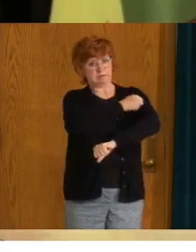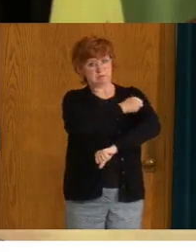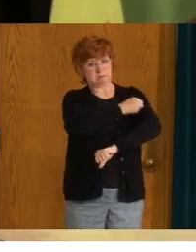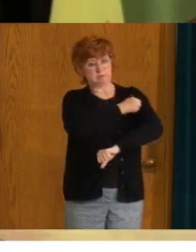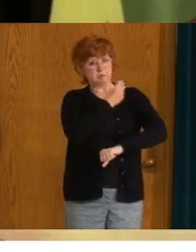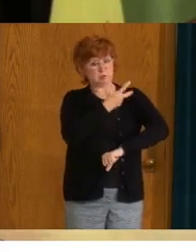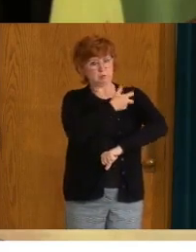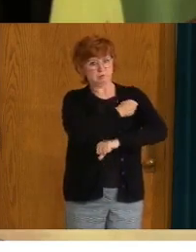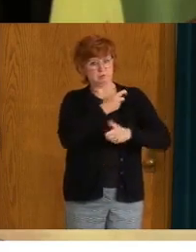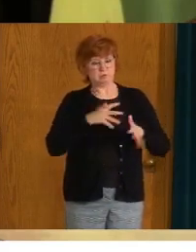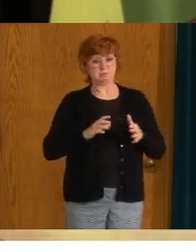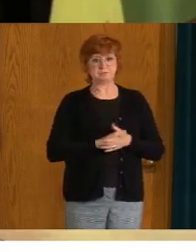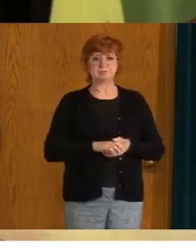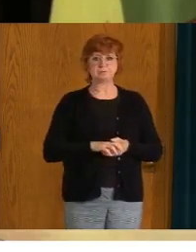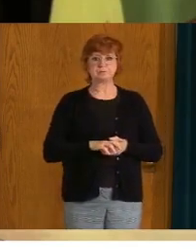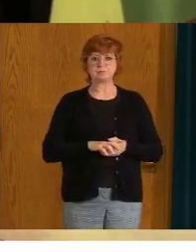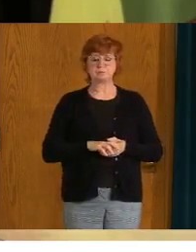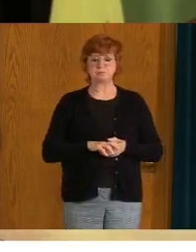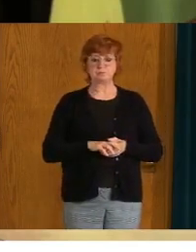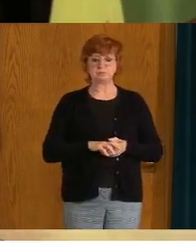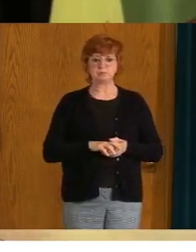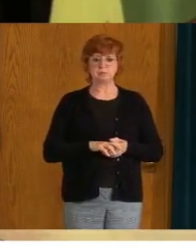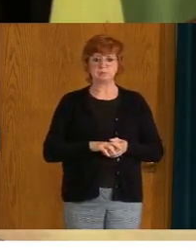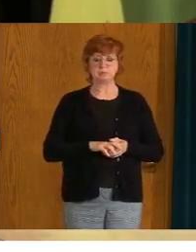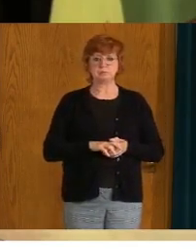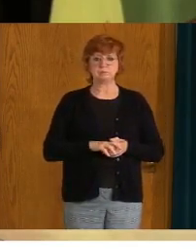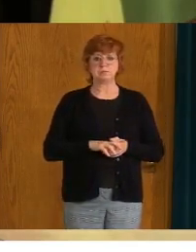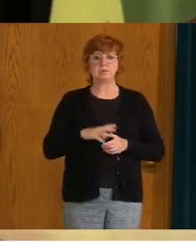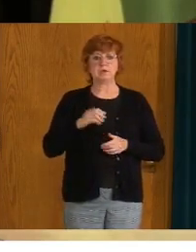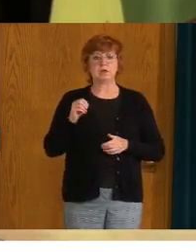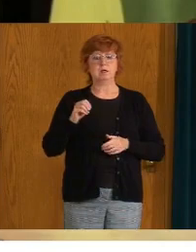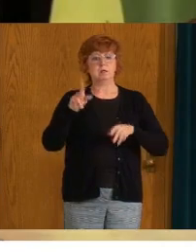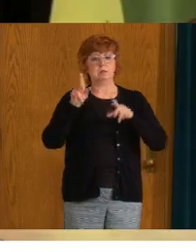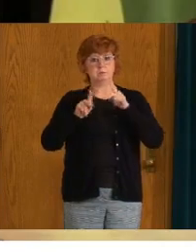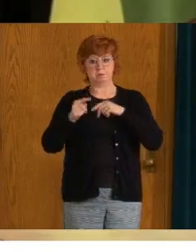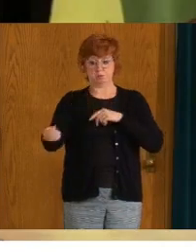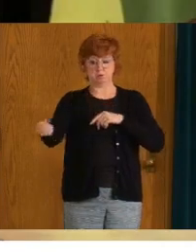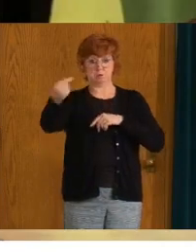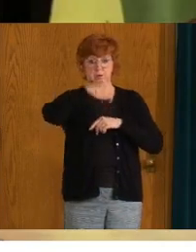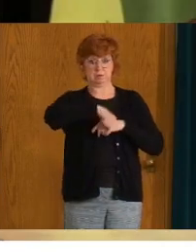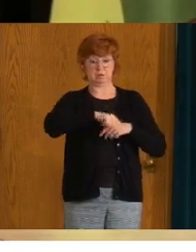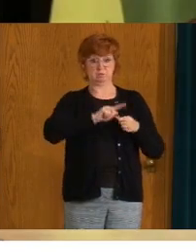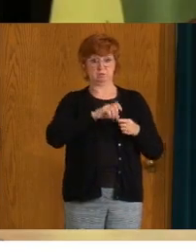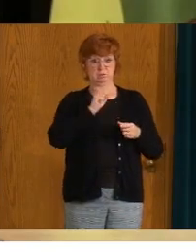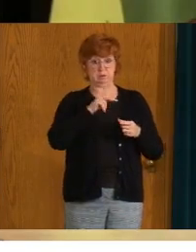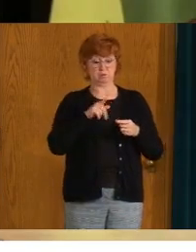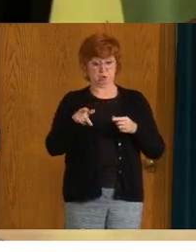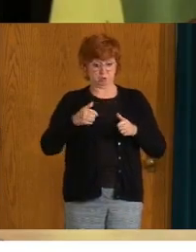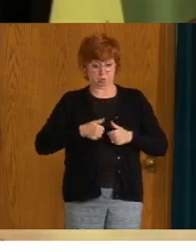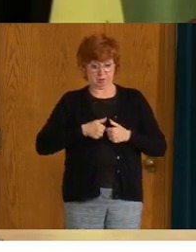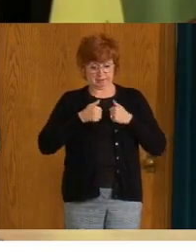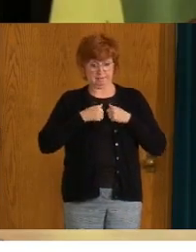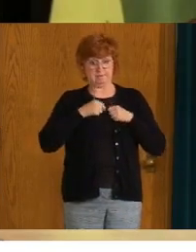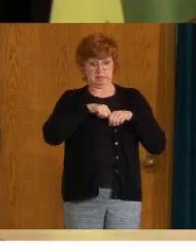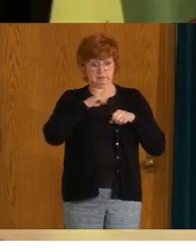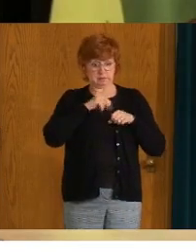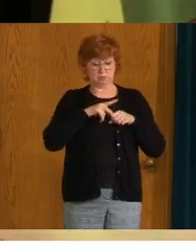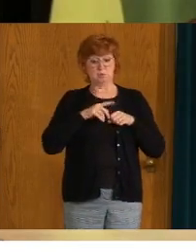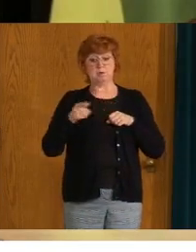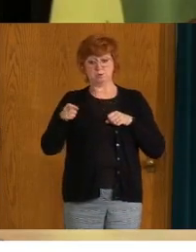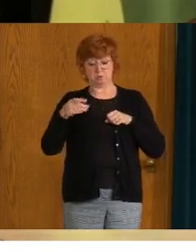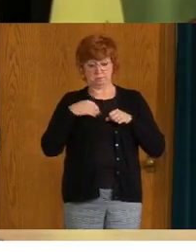province to allow those fully vaccinated travelers to return to Canada without quarantine requirements. And we will work closely with the federal government for that,